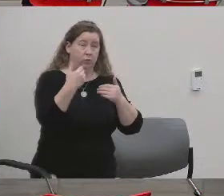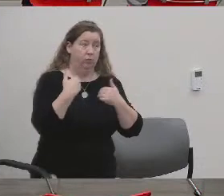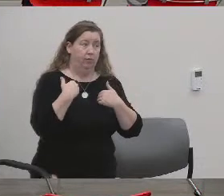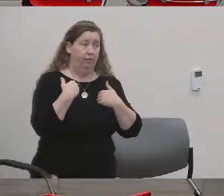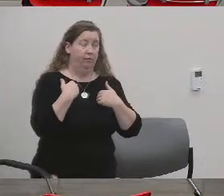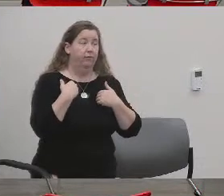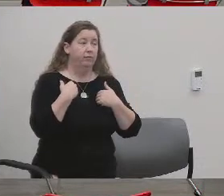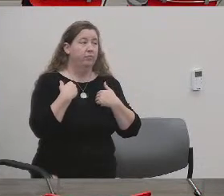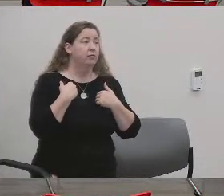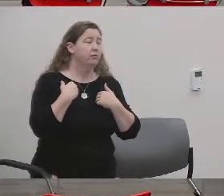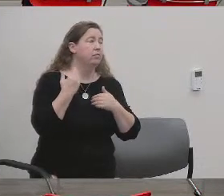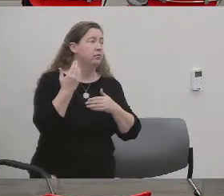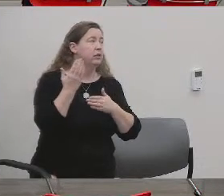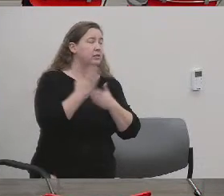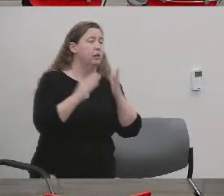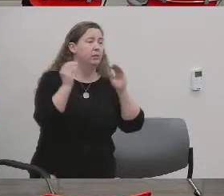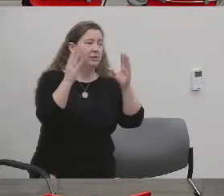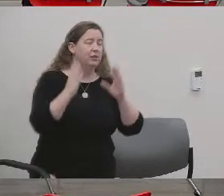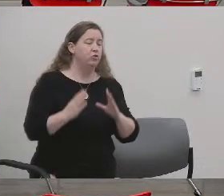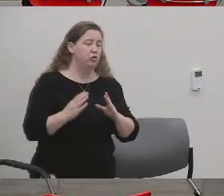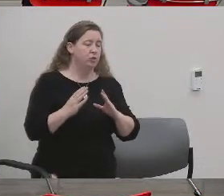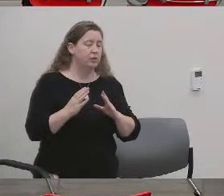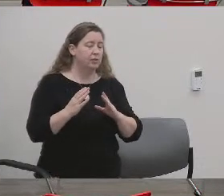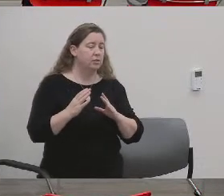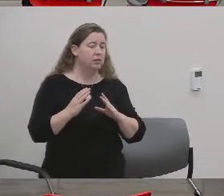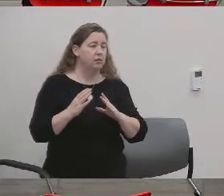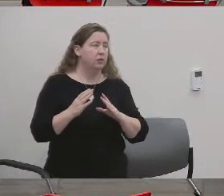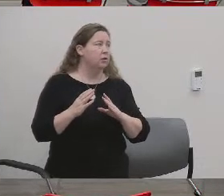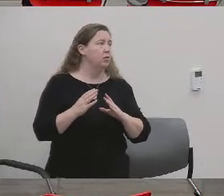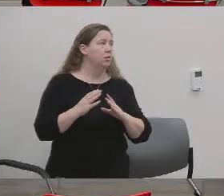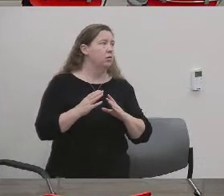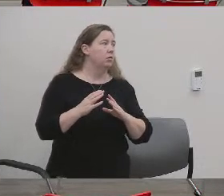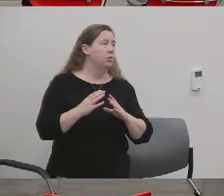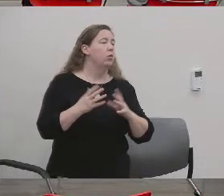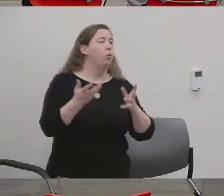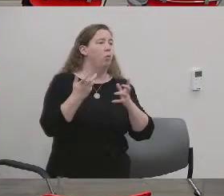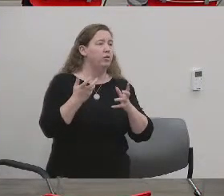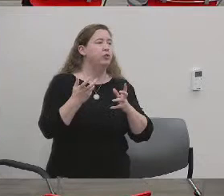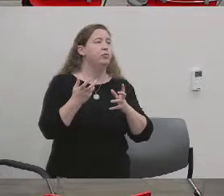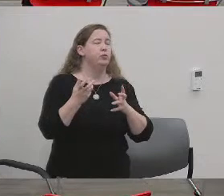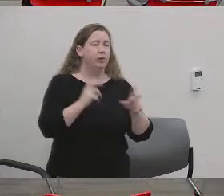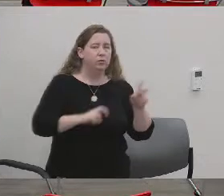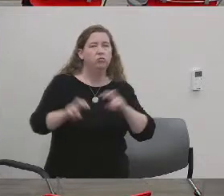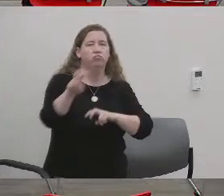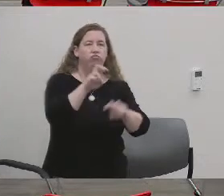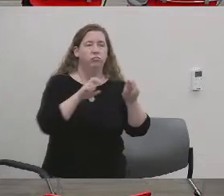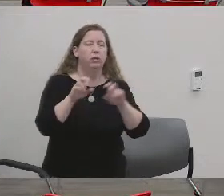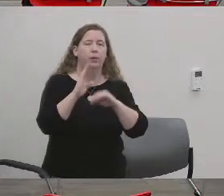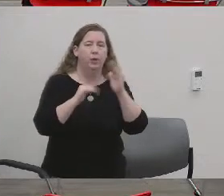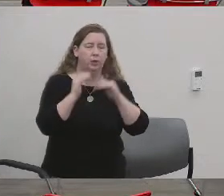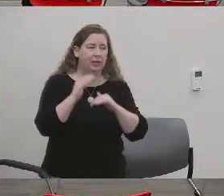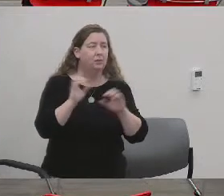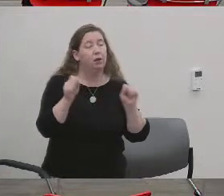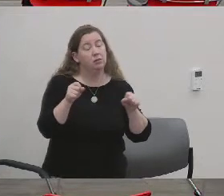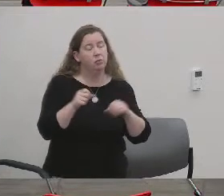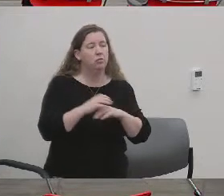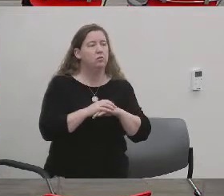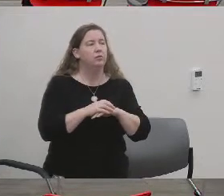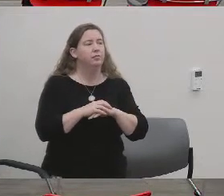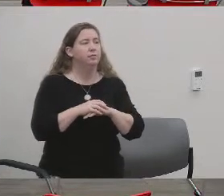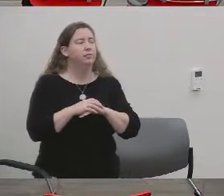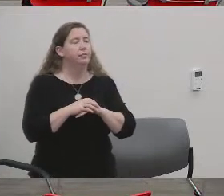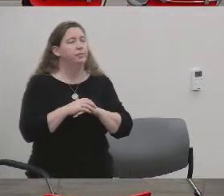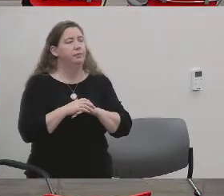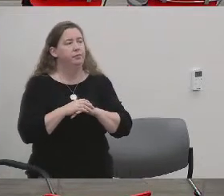continues with what you've come up with, some of the teachers will move back into in building? Possibly, yes. Now,